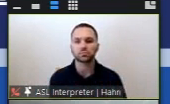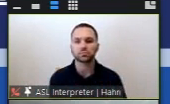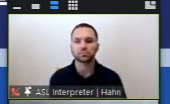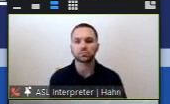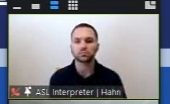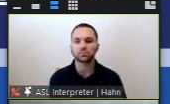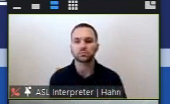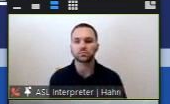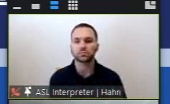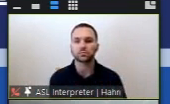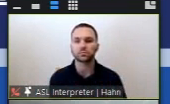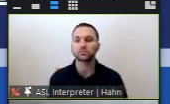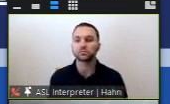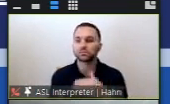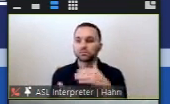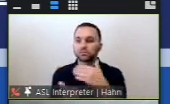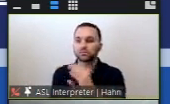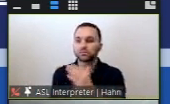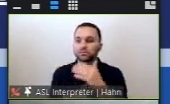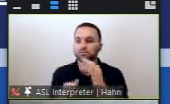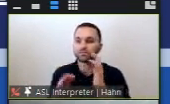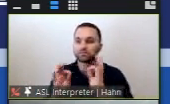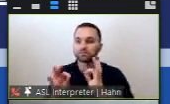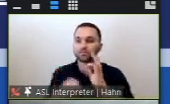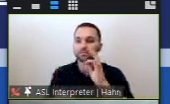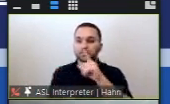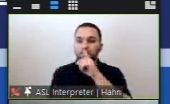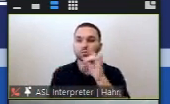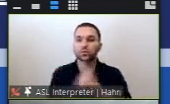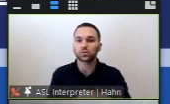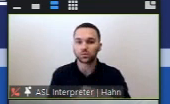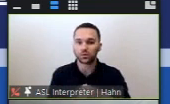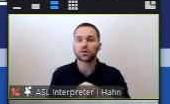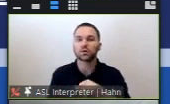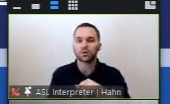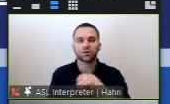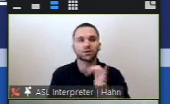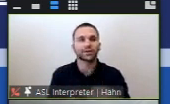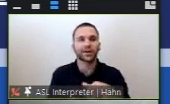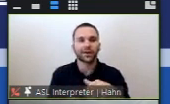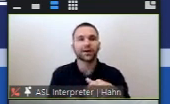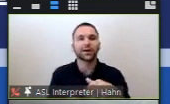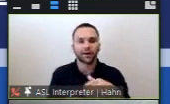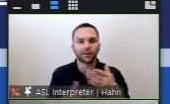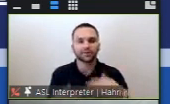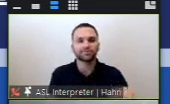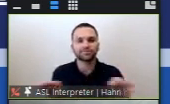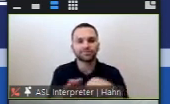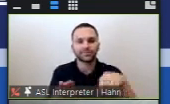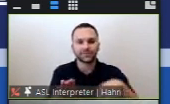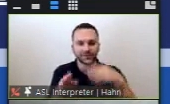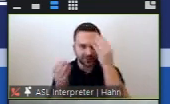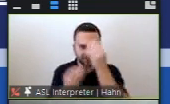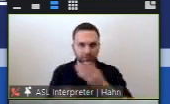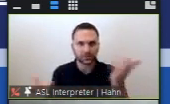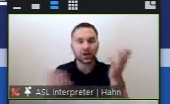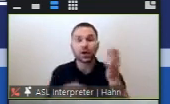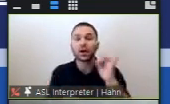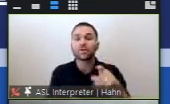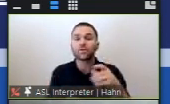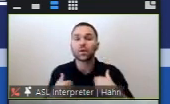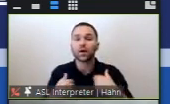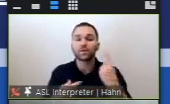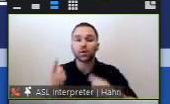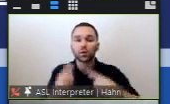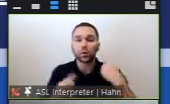All right, thank you. It looks like that will bring today's COVID-19 update to an end. Reminder, if you have questions about topics that were not